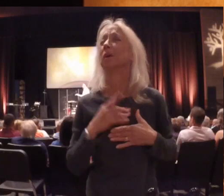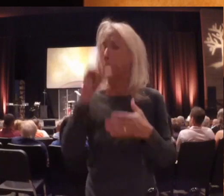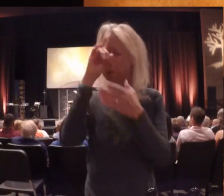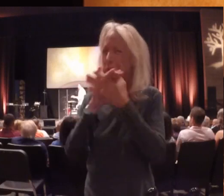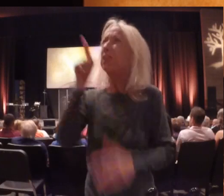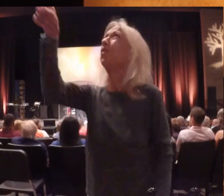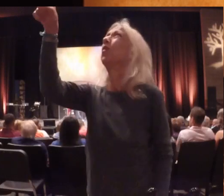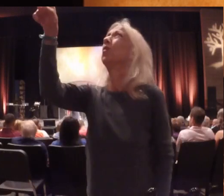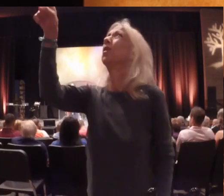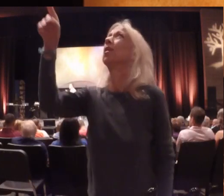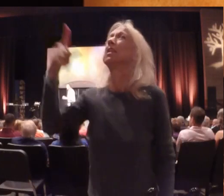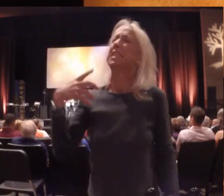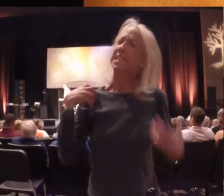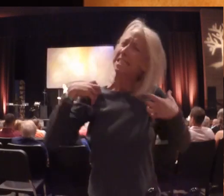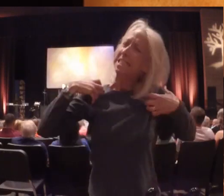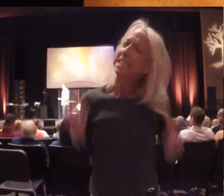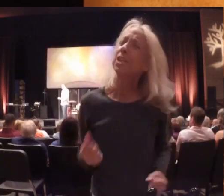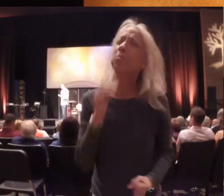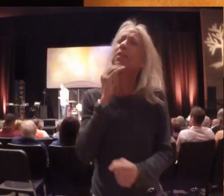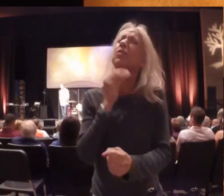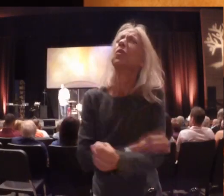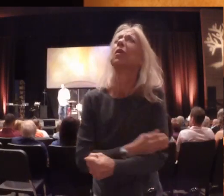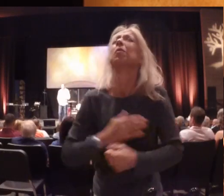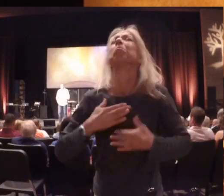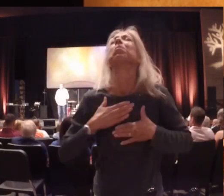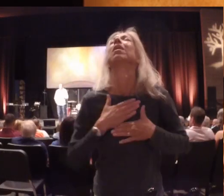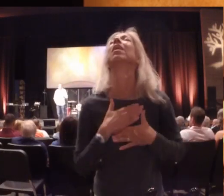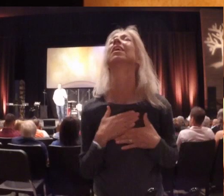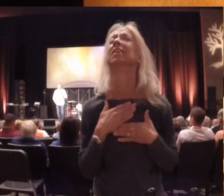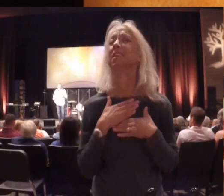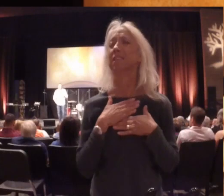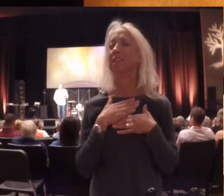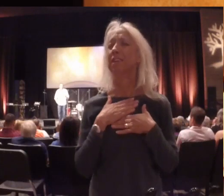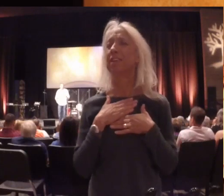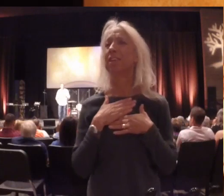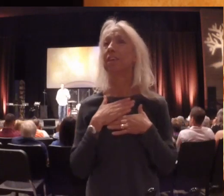We believe in you, God. Heal my daughter, please.